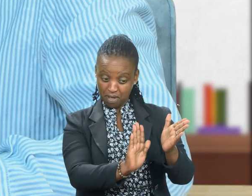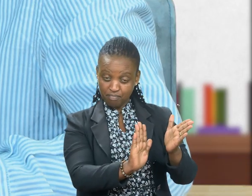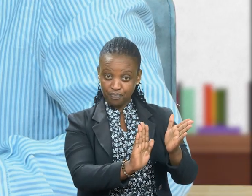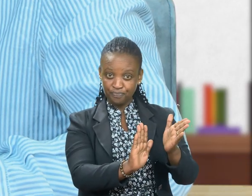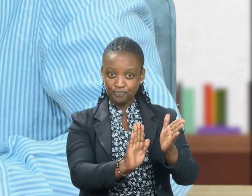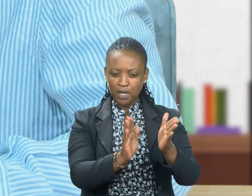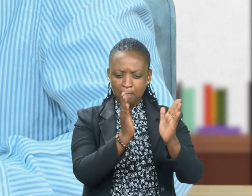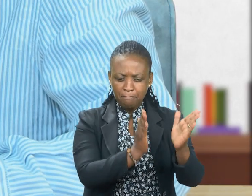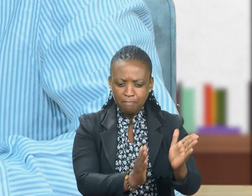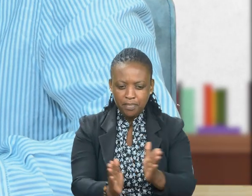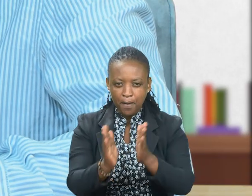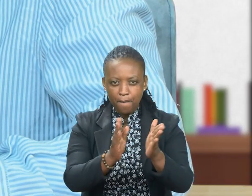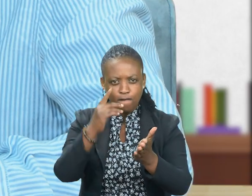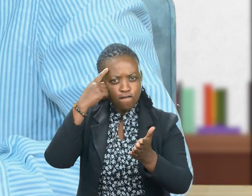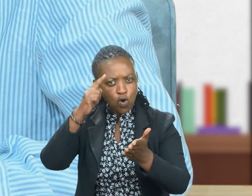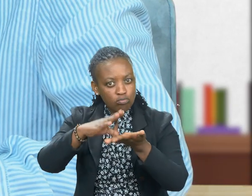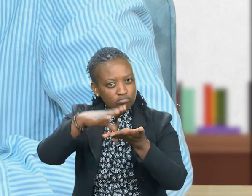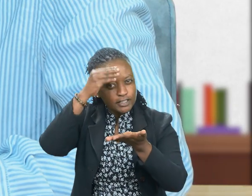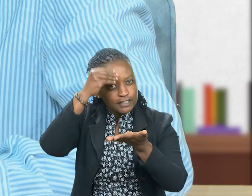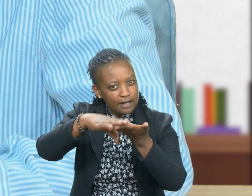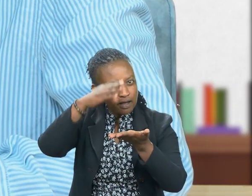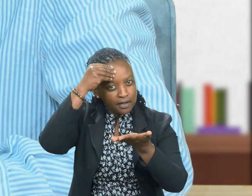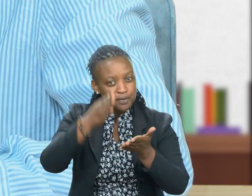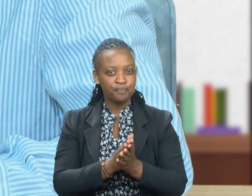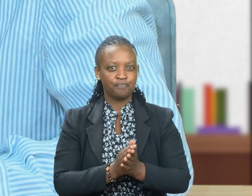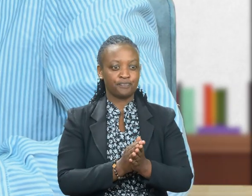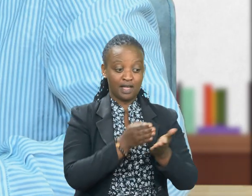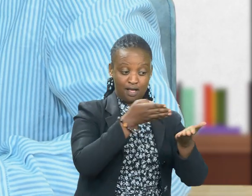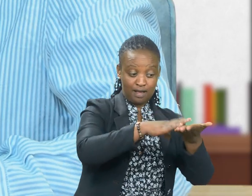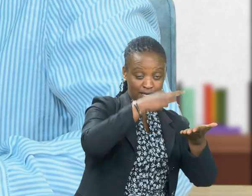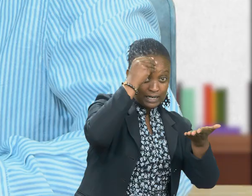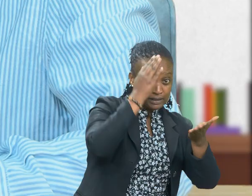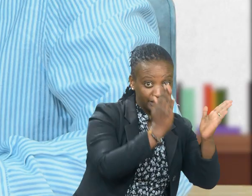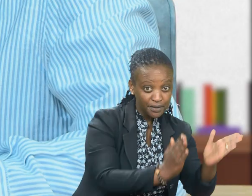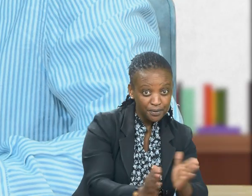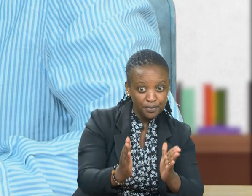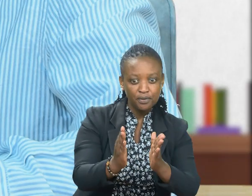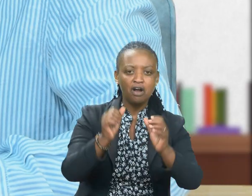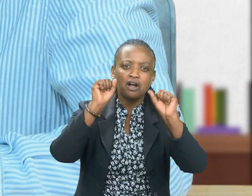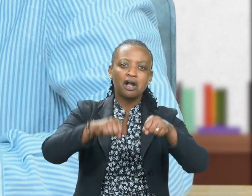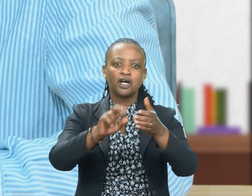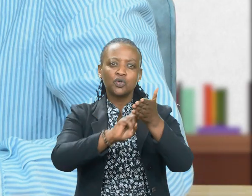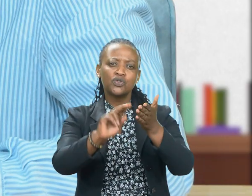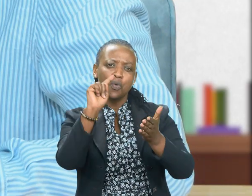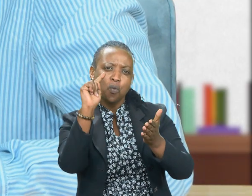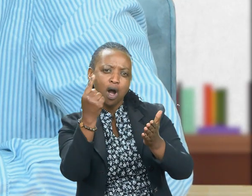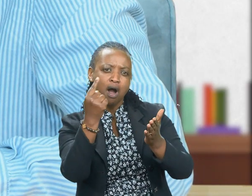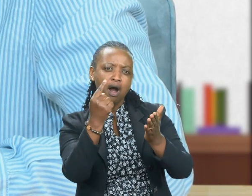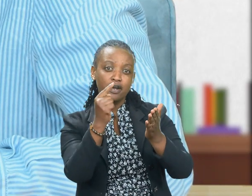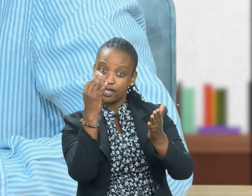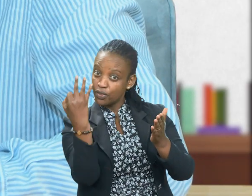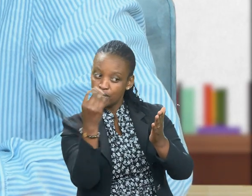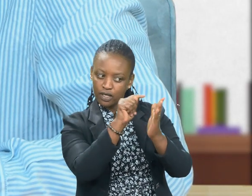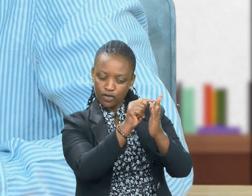students to be prepared for learning. And in the learners' readiness, we can apply one of